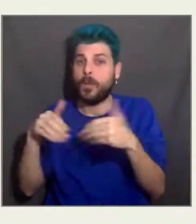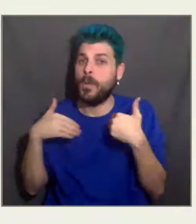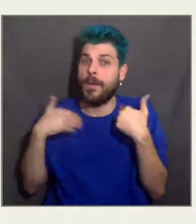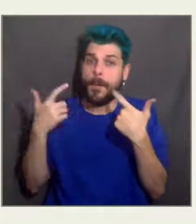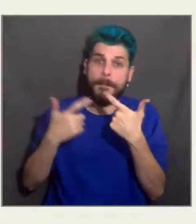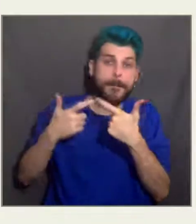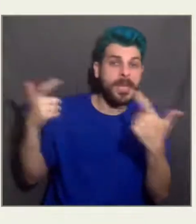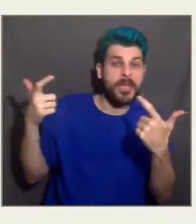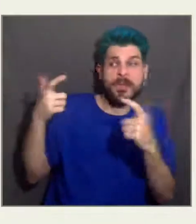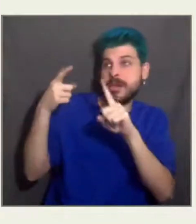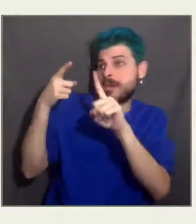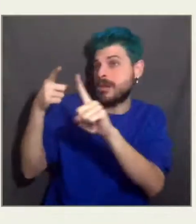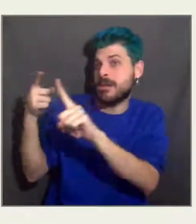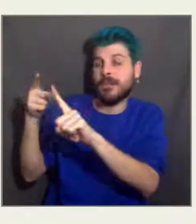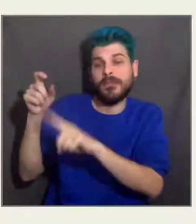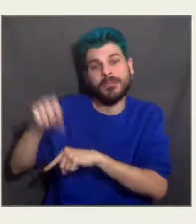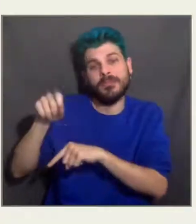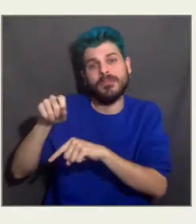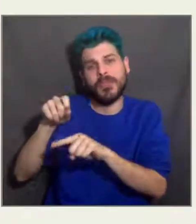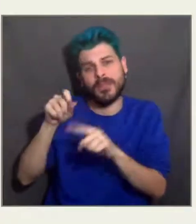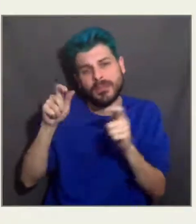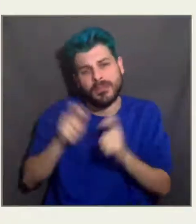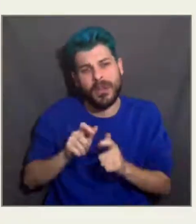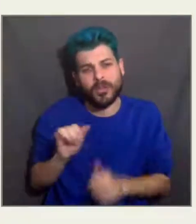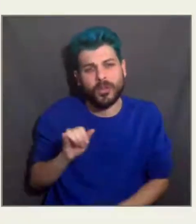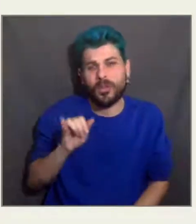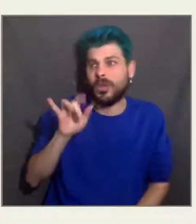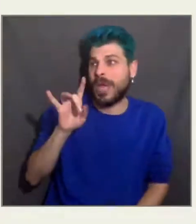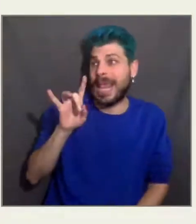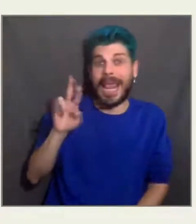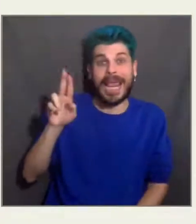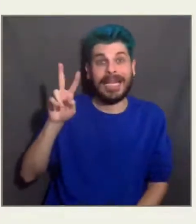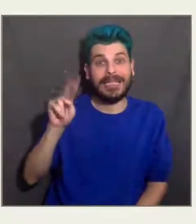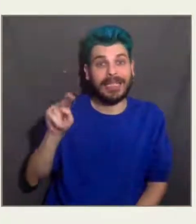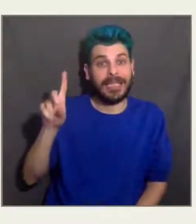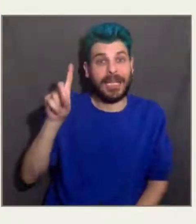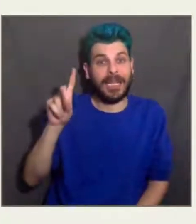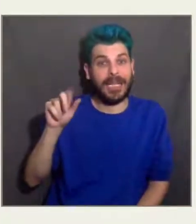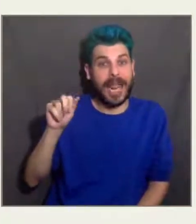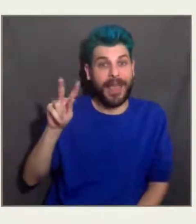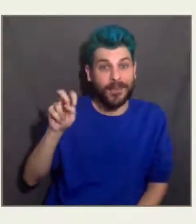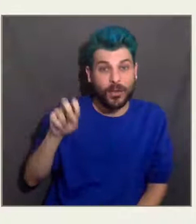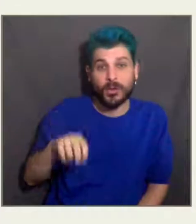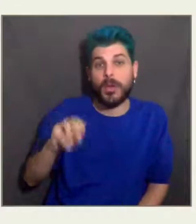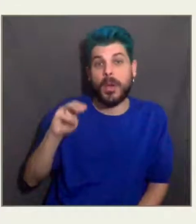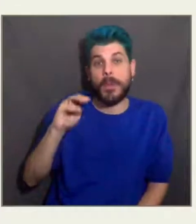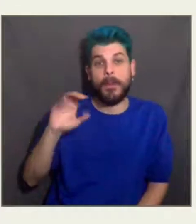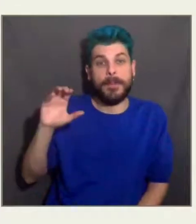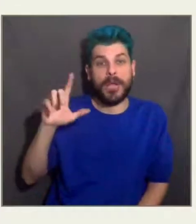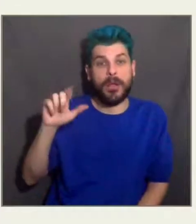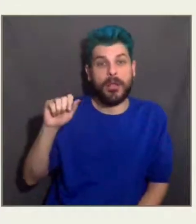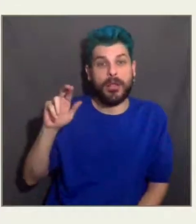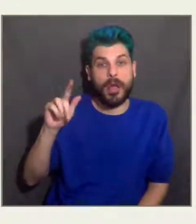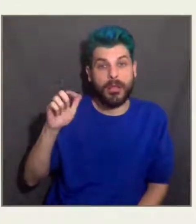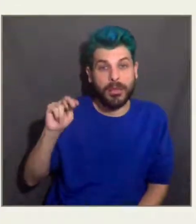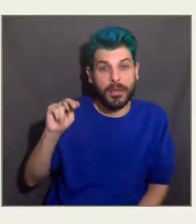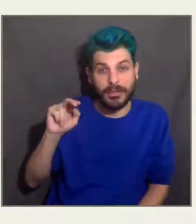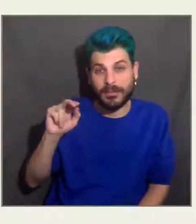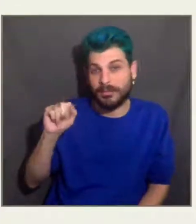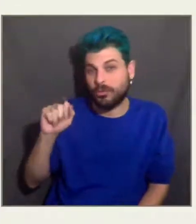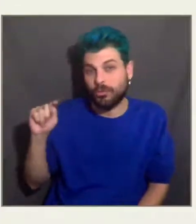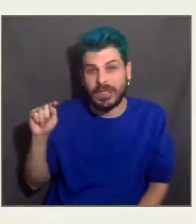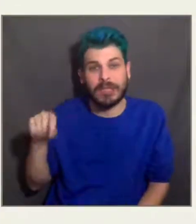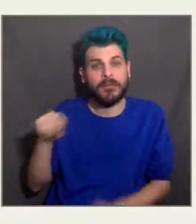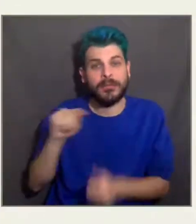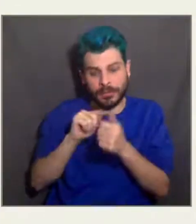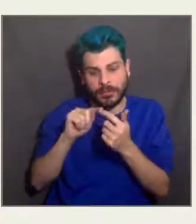other projects like TV Highway, 82nd Avenue, McLaughlin. We've set up expectations of what do we